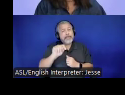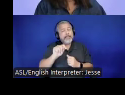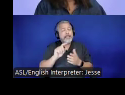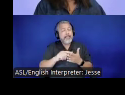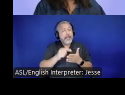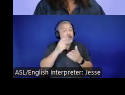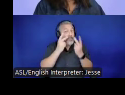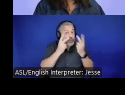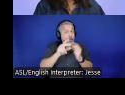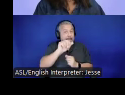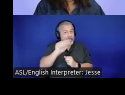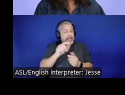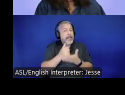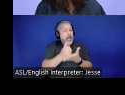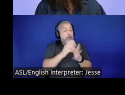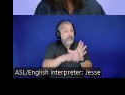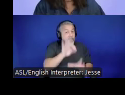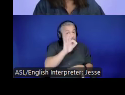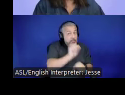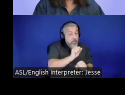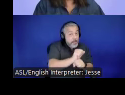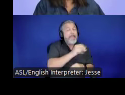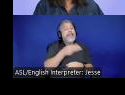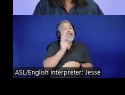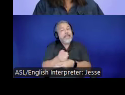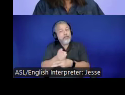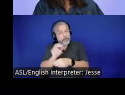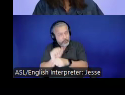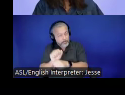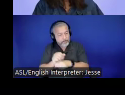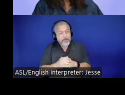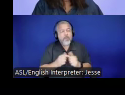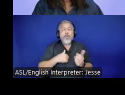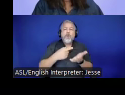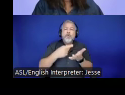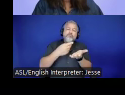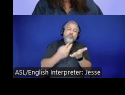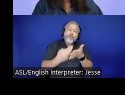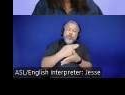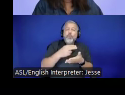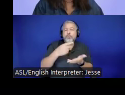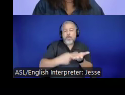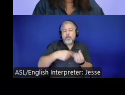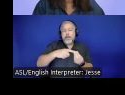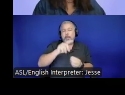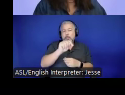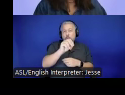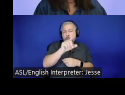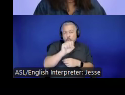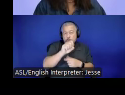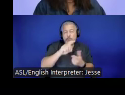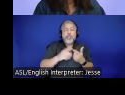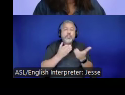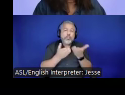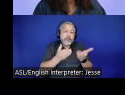employment. So we're going to cover tools, we're going to cover services, and resources that break down